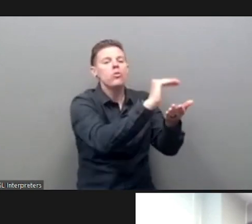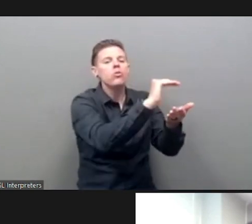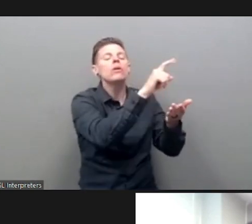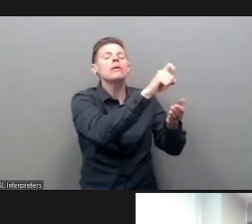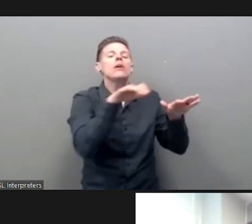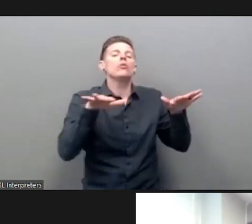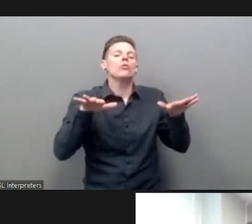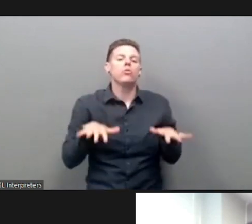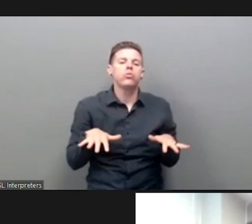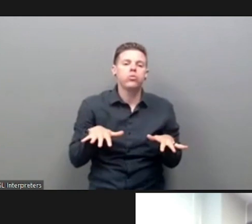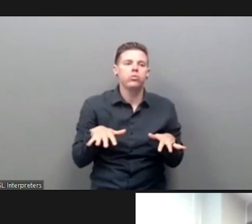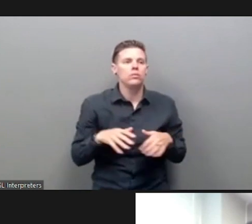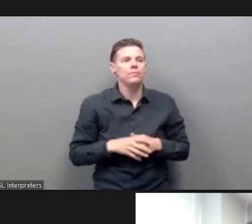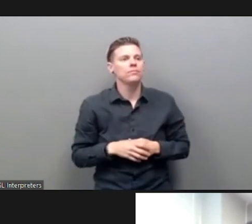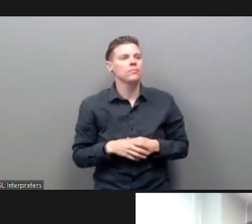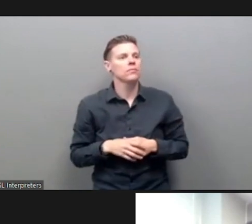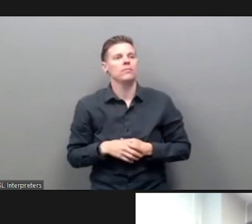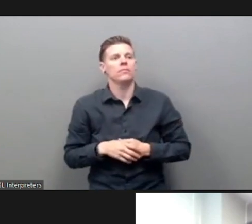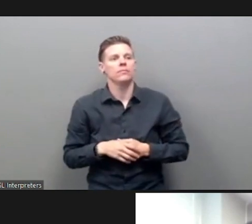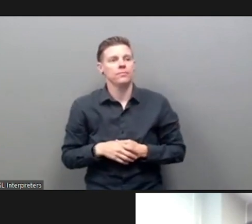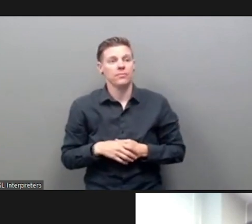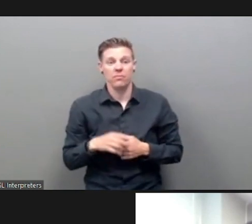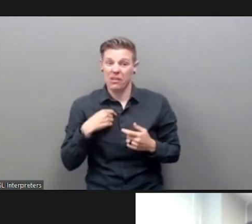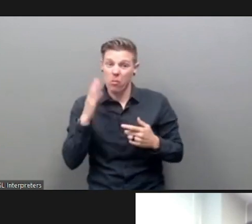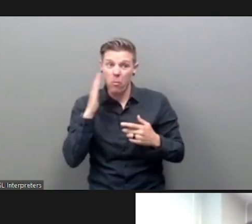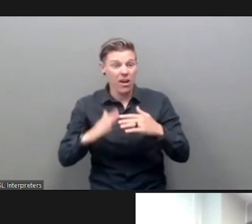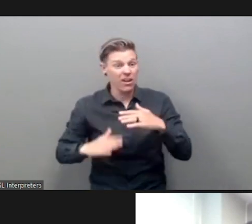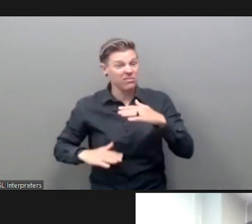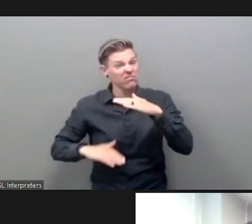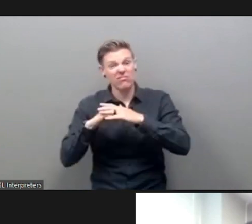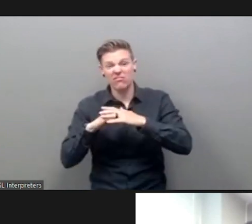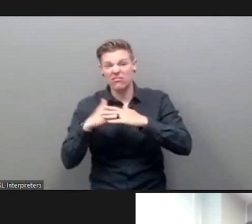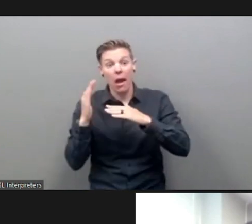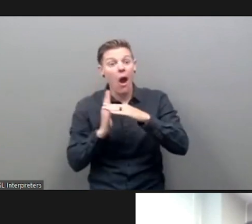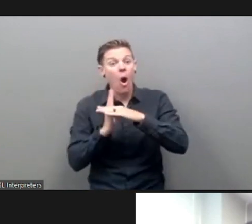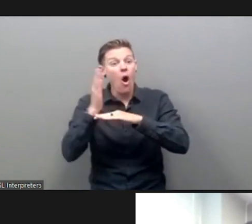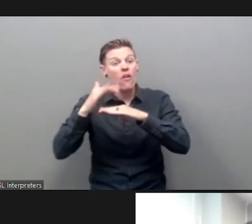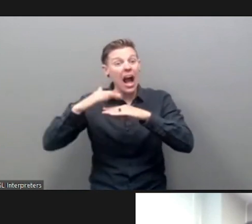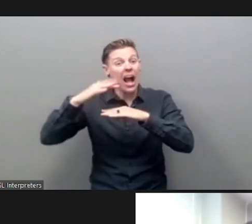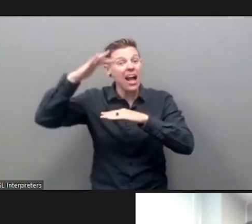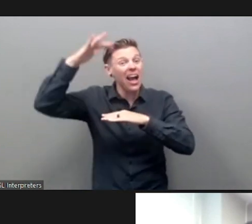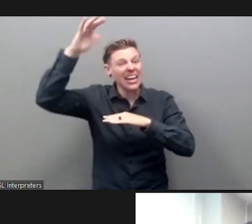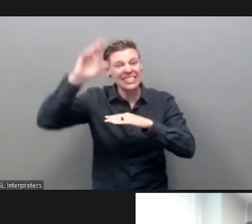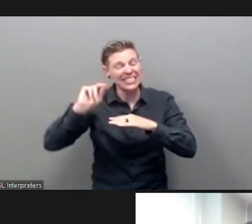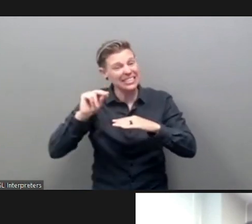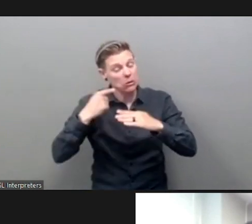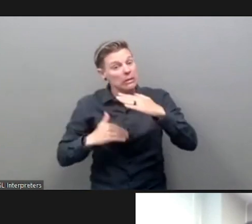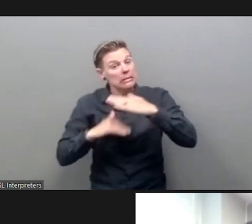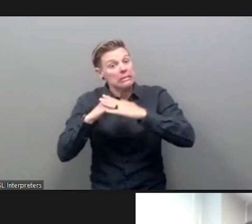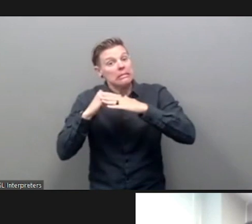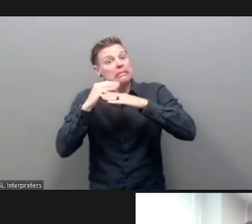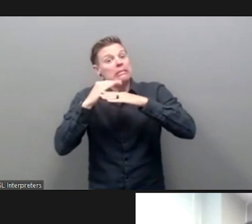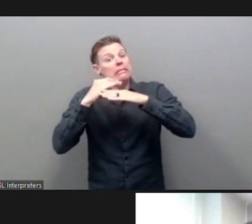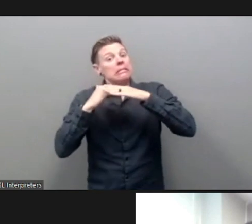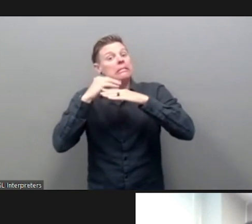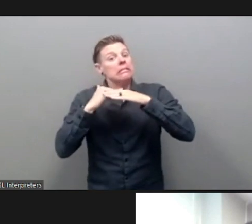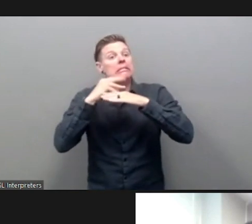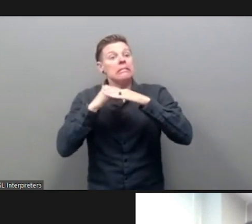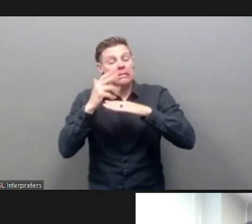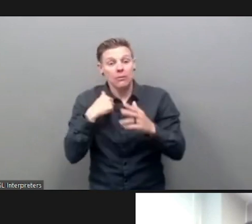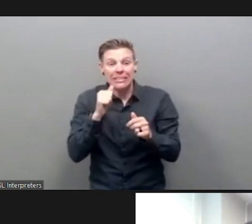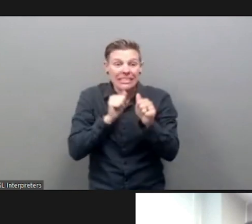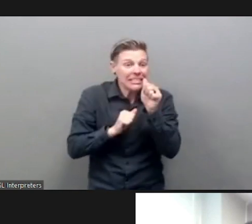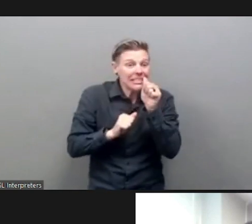breaking point. I think we are, doing the best we can, and we'll continue to persevere